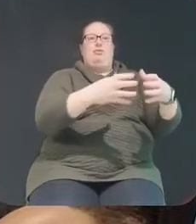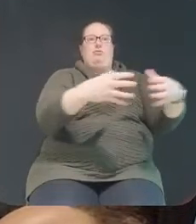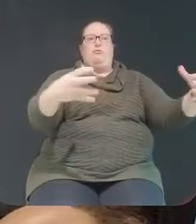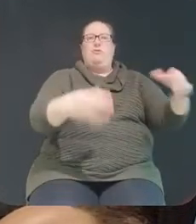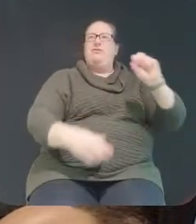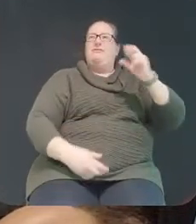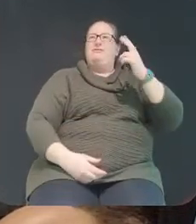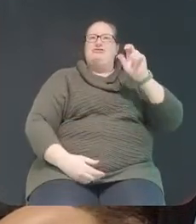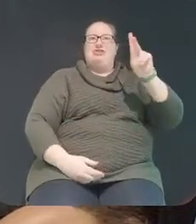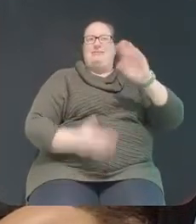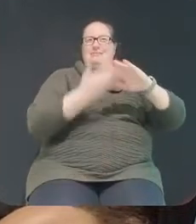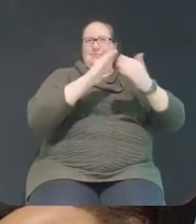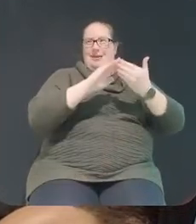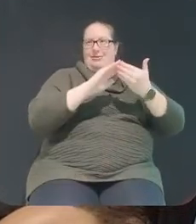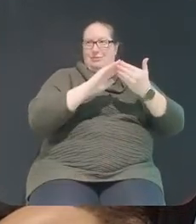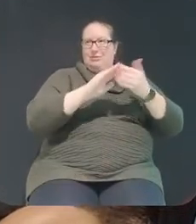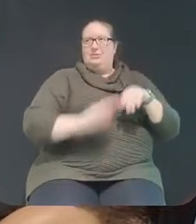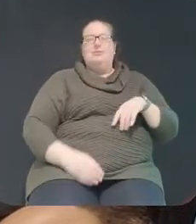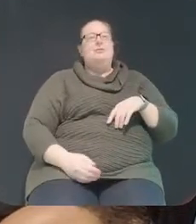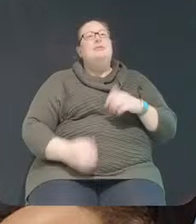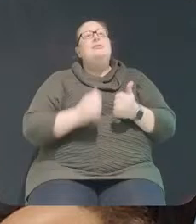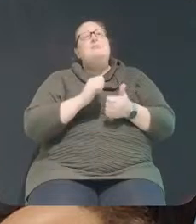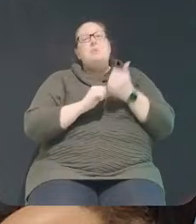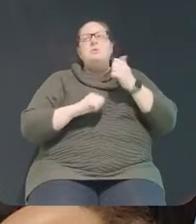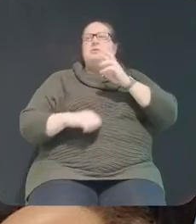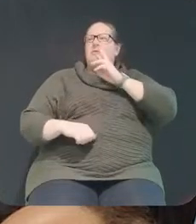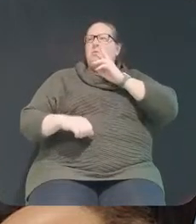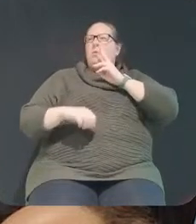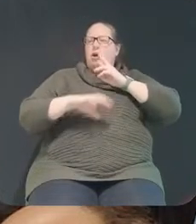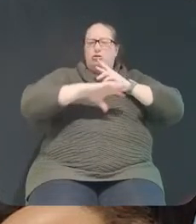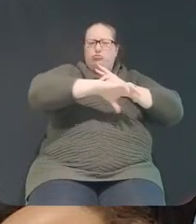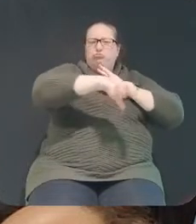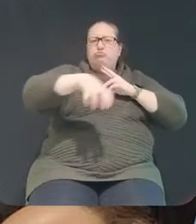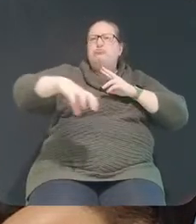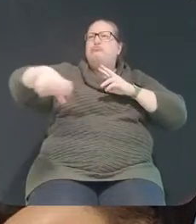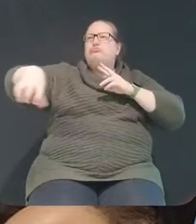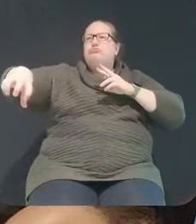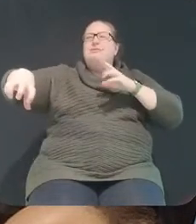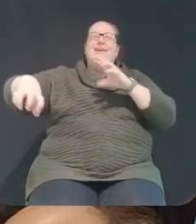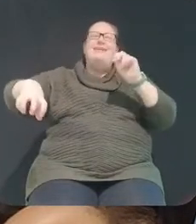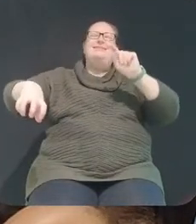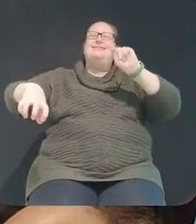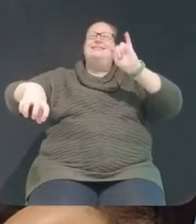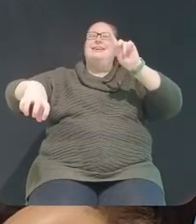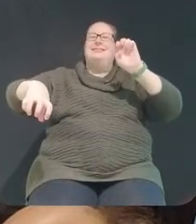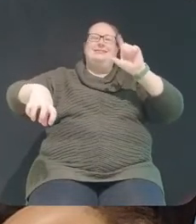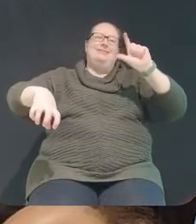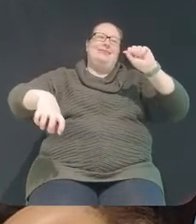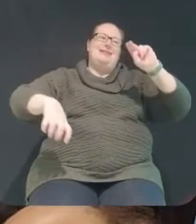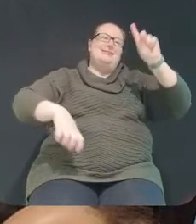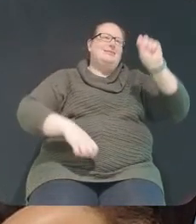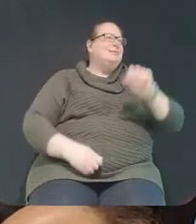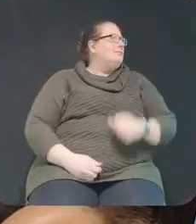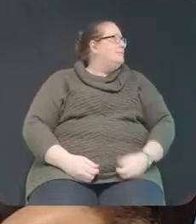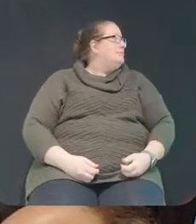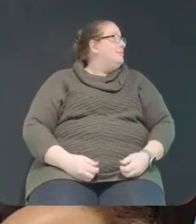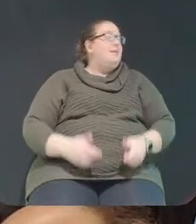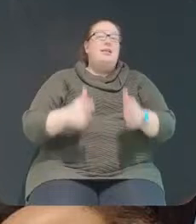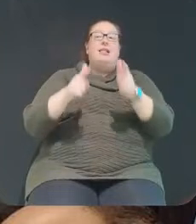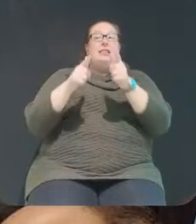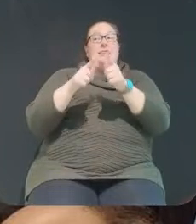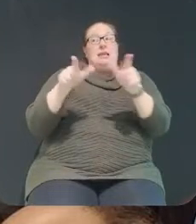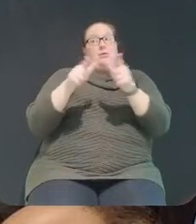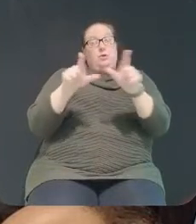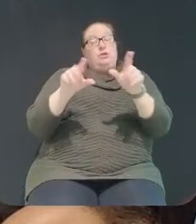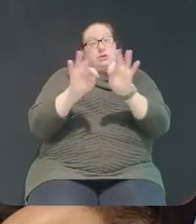towns." They were mostly located along the waterfront and on the filled-in tidelands. Language is important,